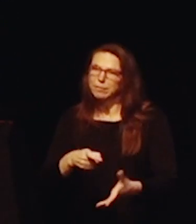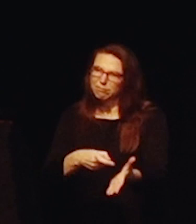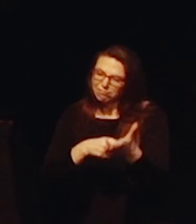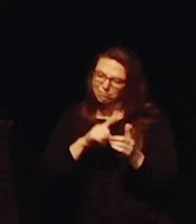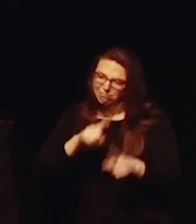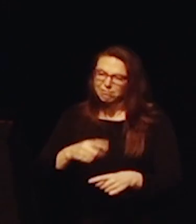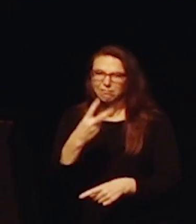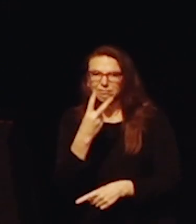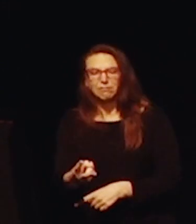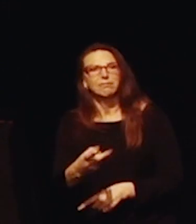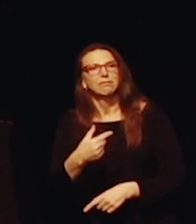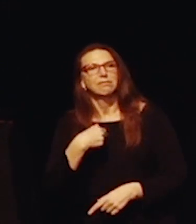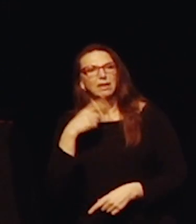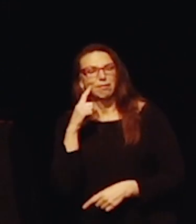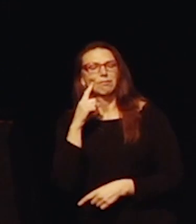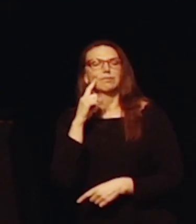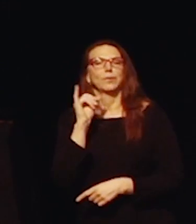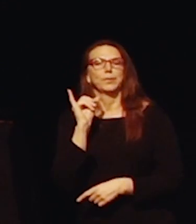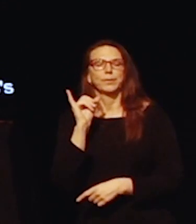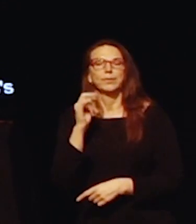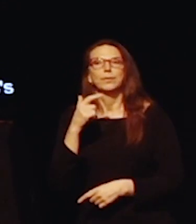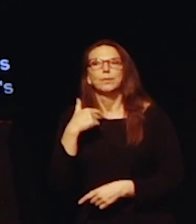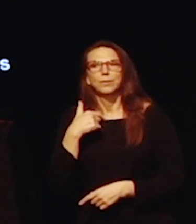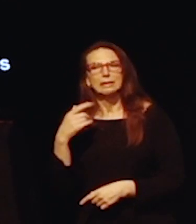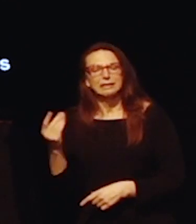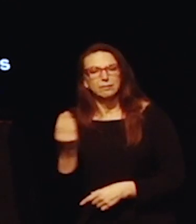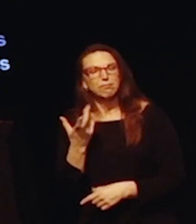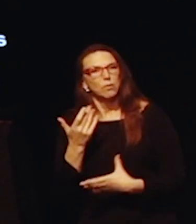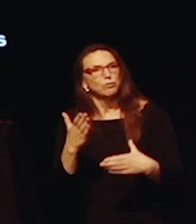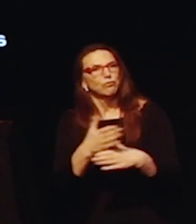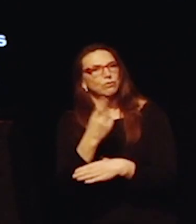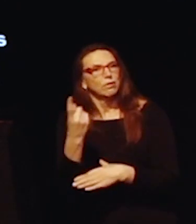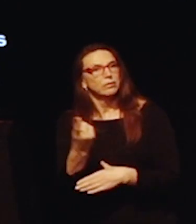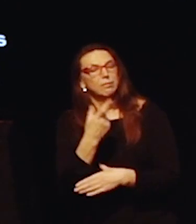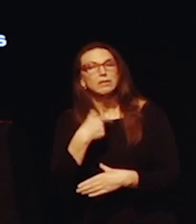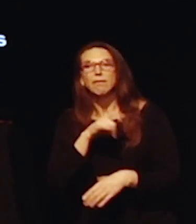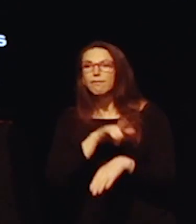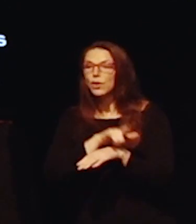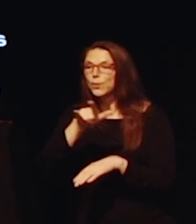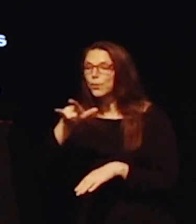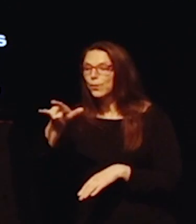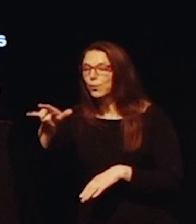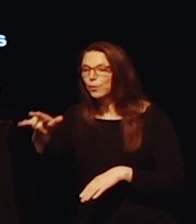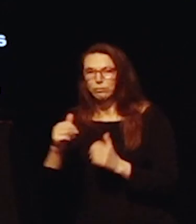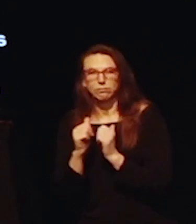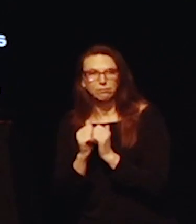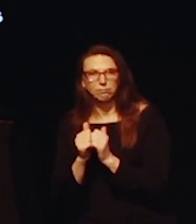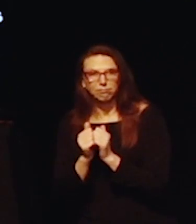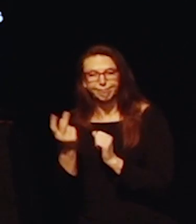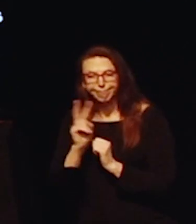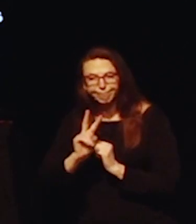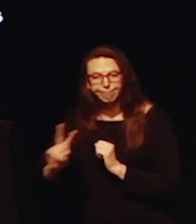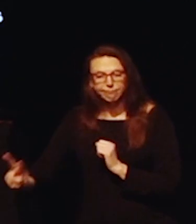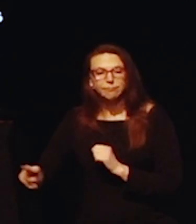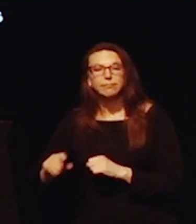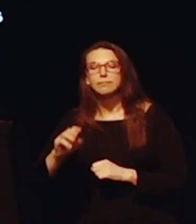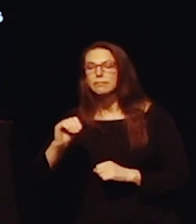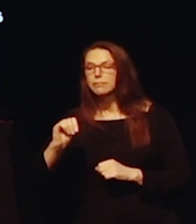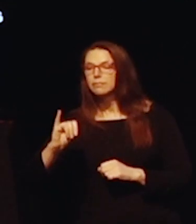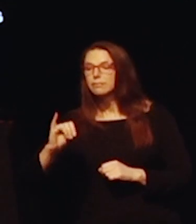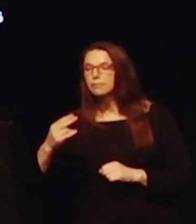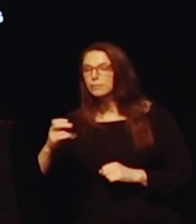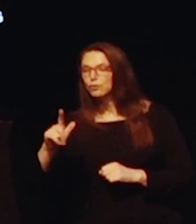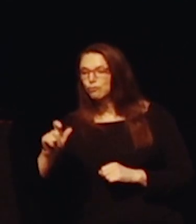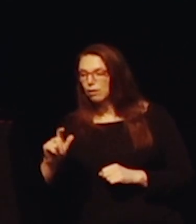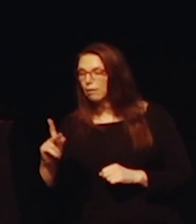think there's something, you know, I want to share with you. So we flew together, and then Michelle and Kim,